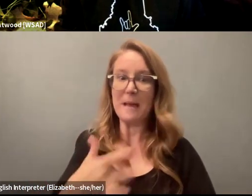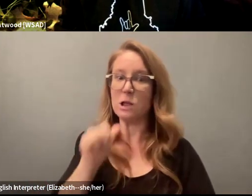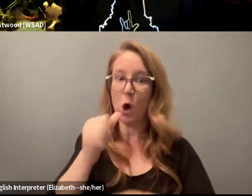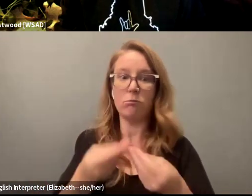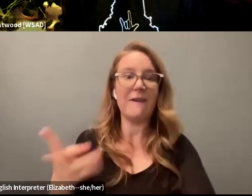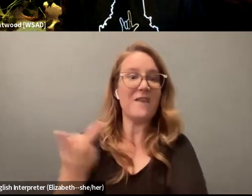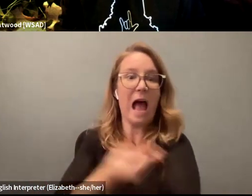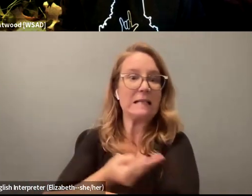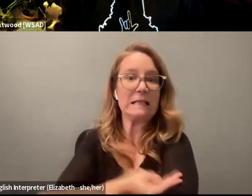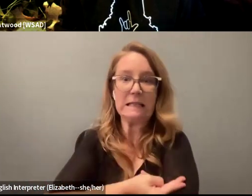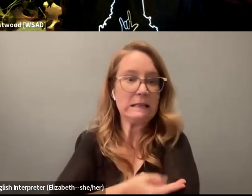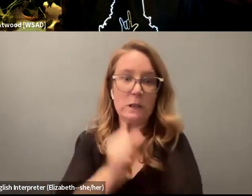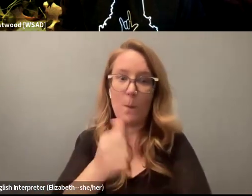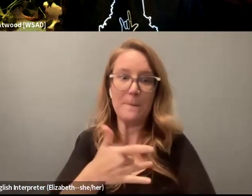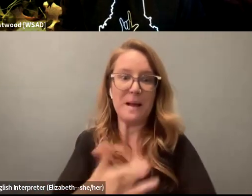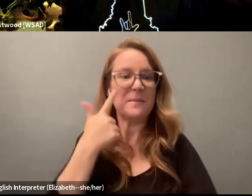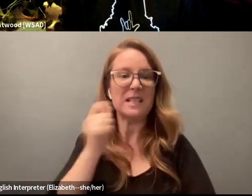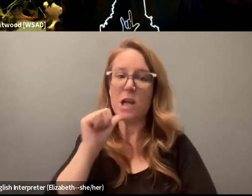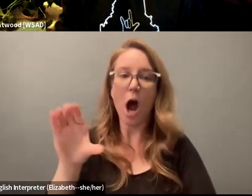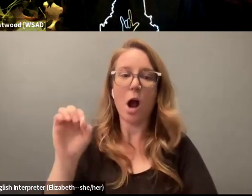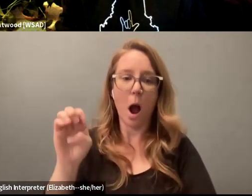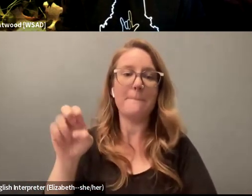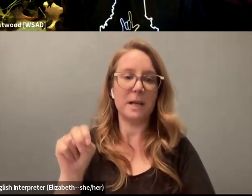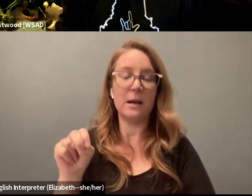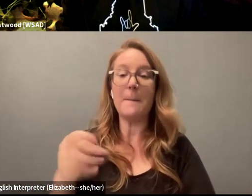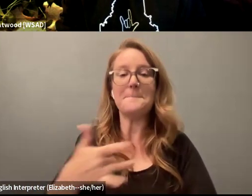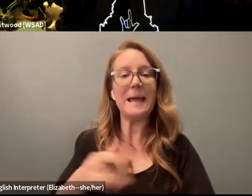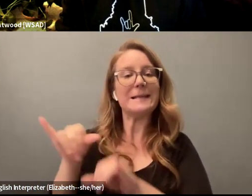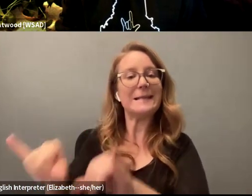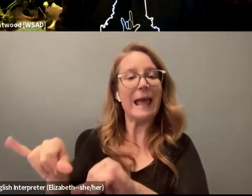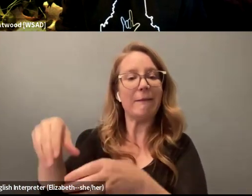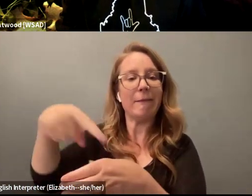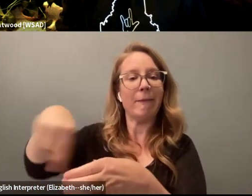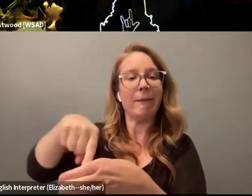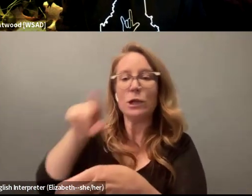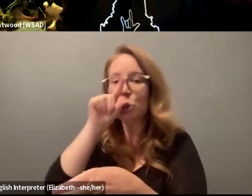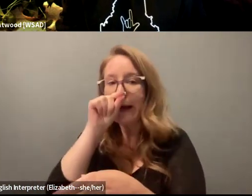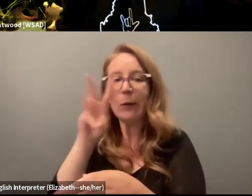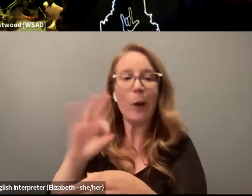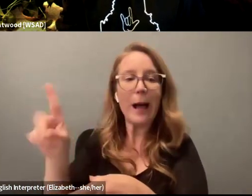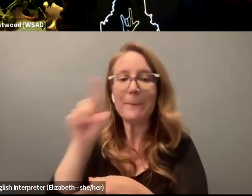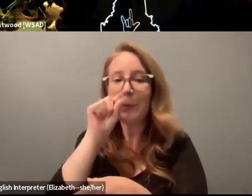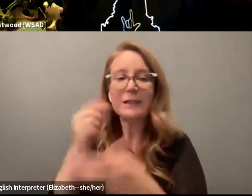it because it's not that common. It normally just stays in the chickens and wild bird populations.